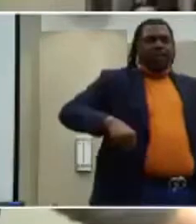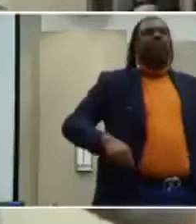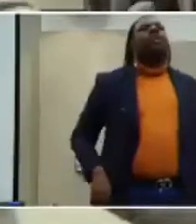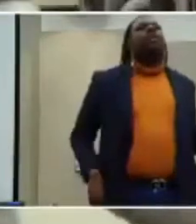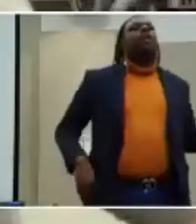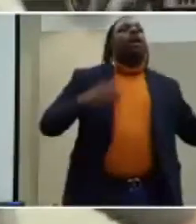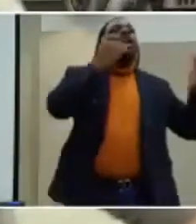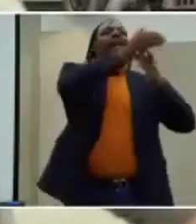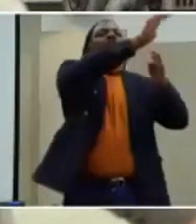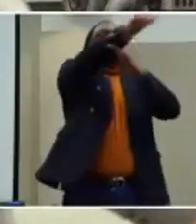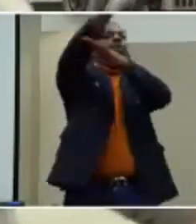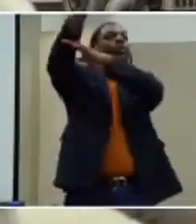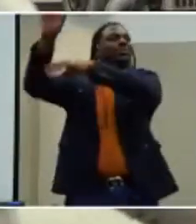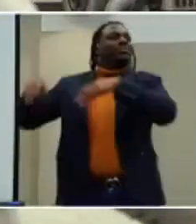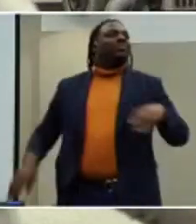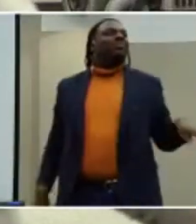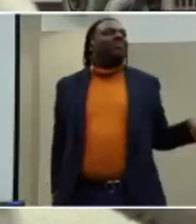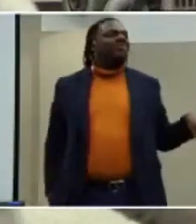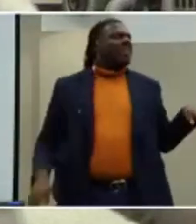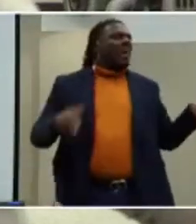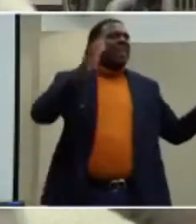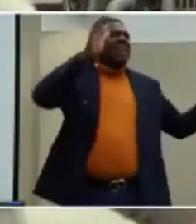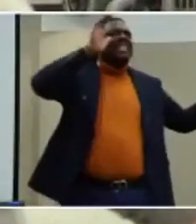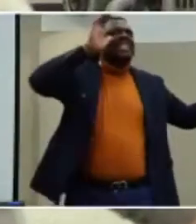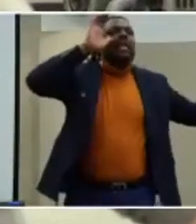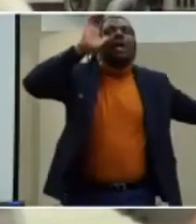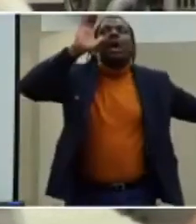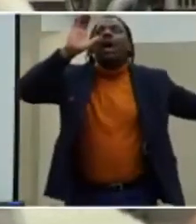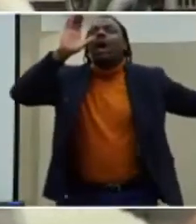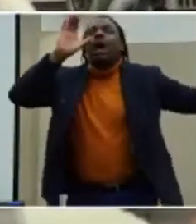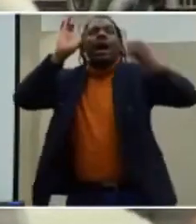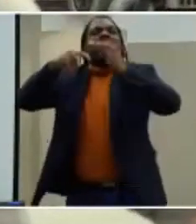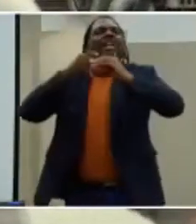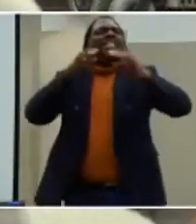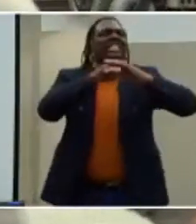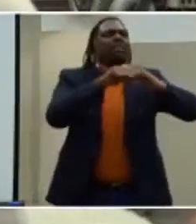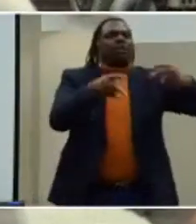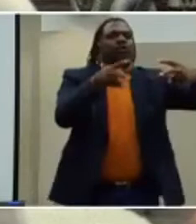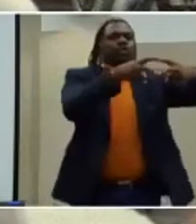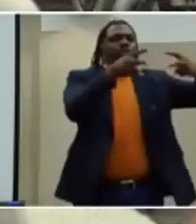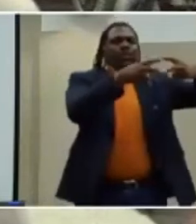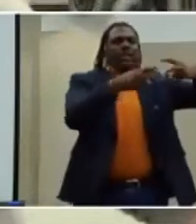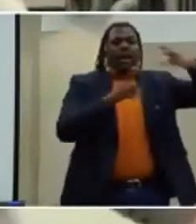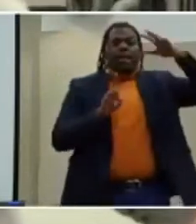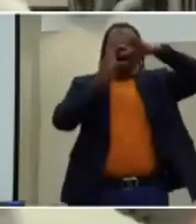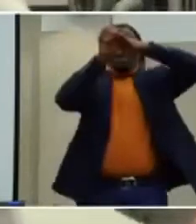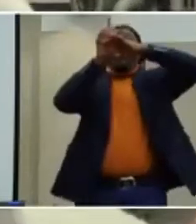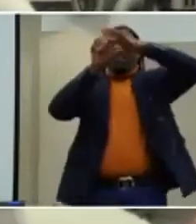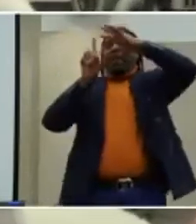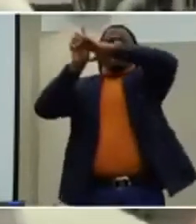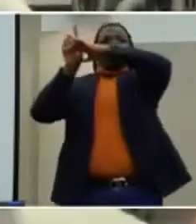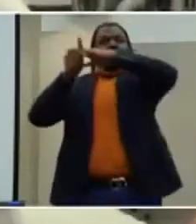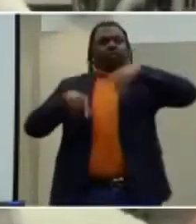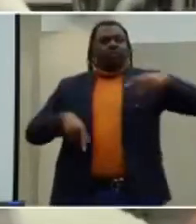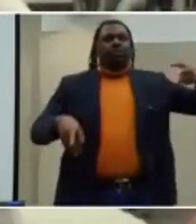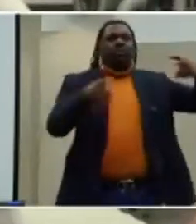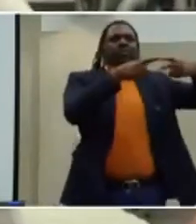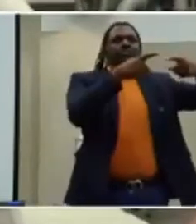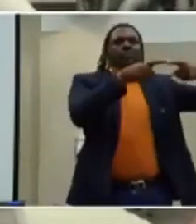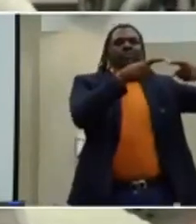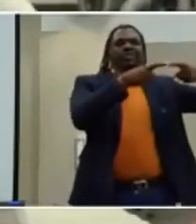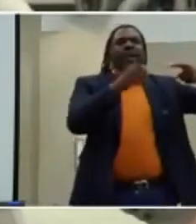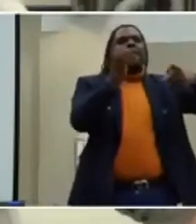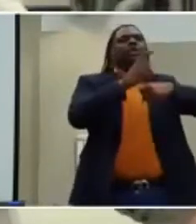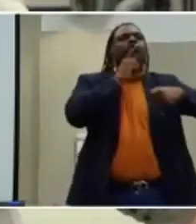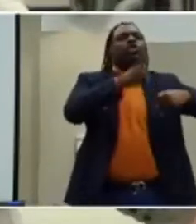Good afternoon. Listening to all the talk about accessibility, two things came to mind sitting here. We need to make